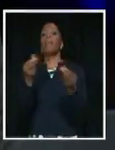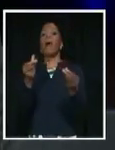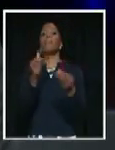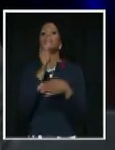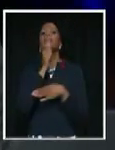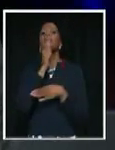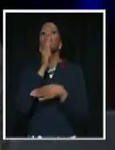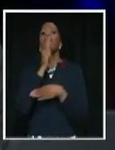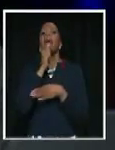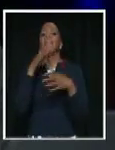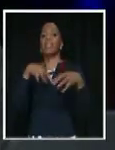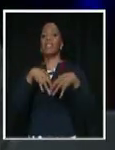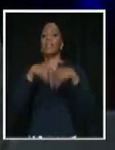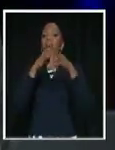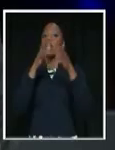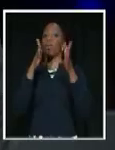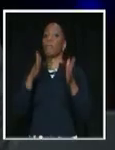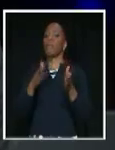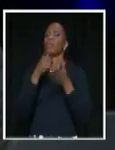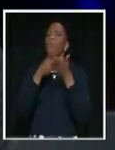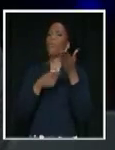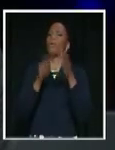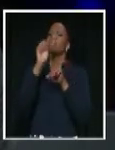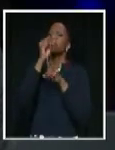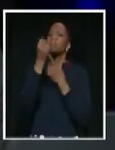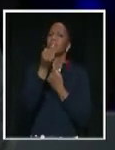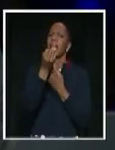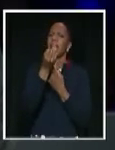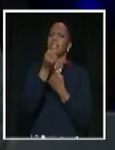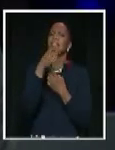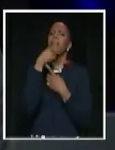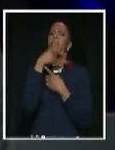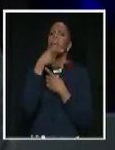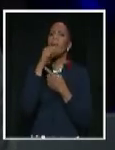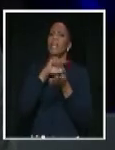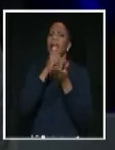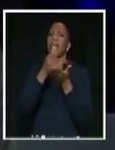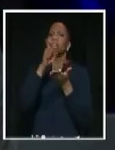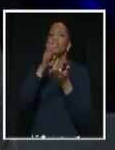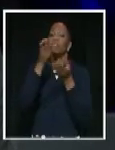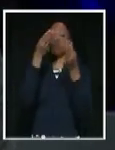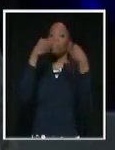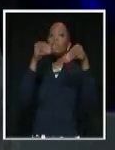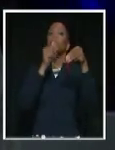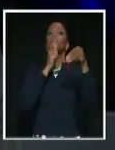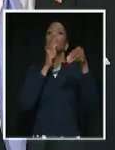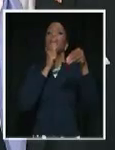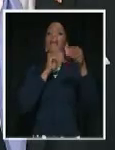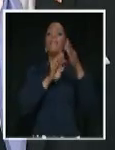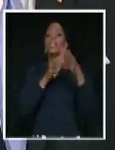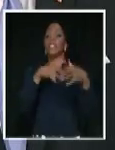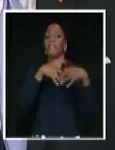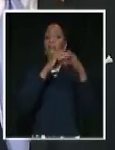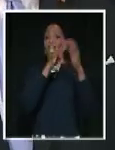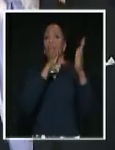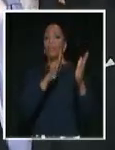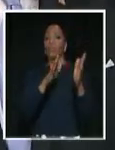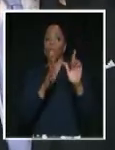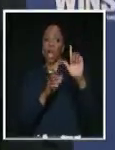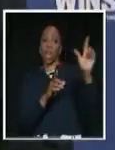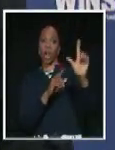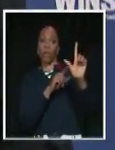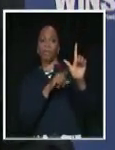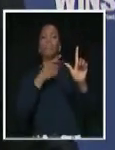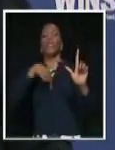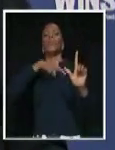what circumstances do you believe that public assets should be sold to private developers? Let's start with Mr. Lhota. We